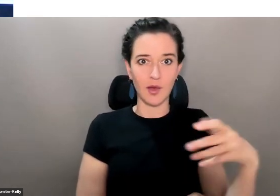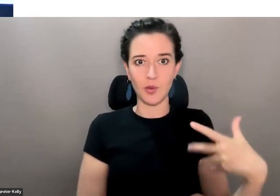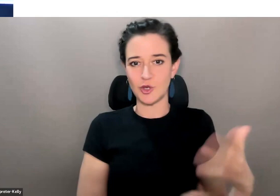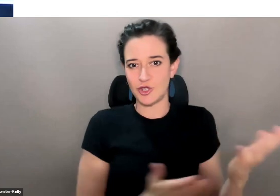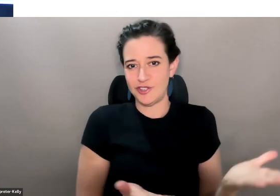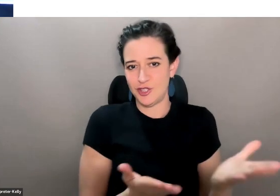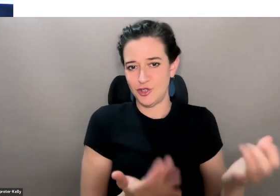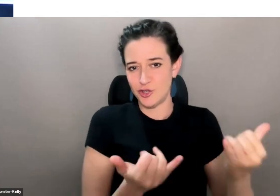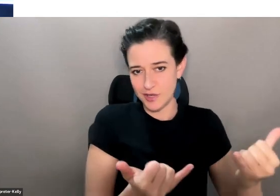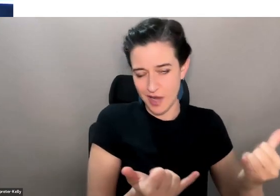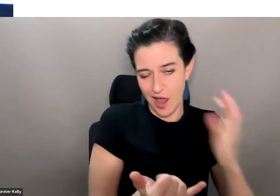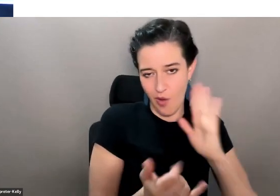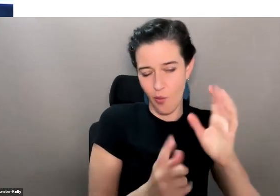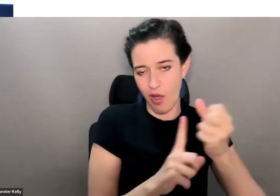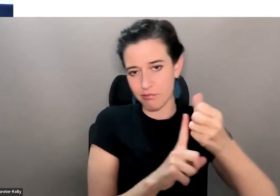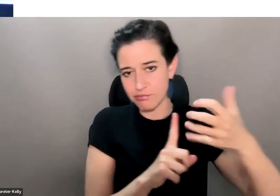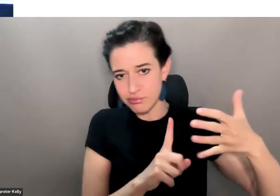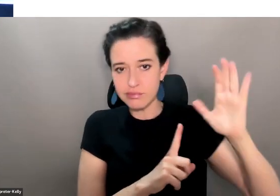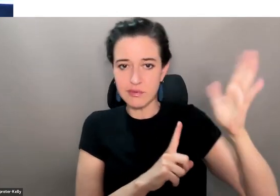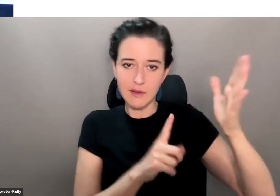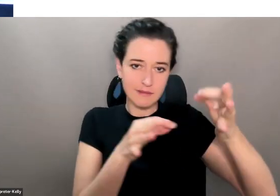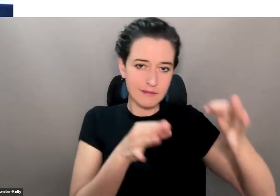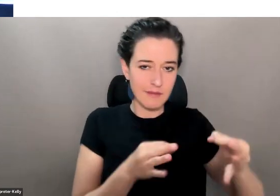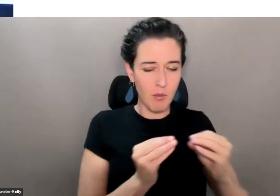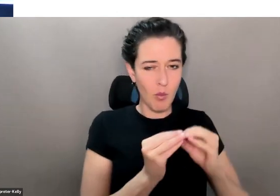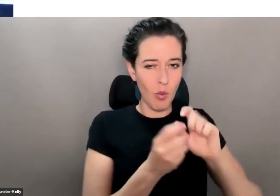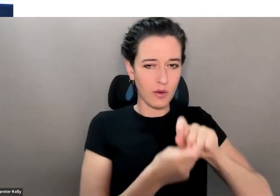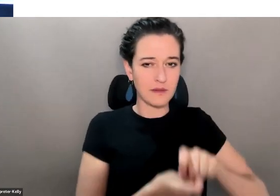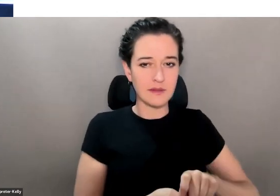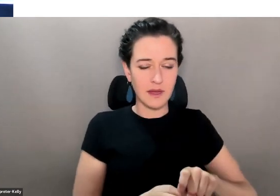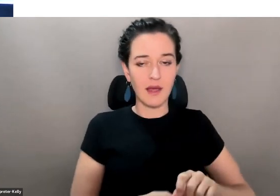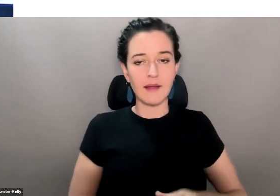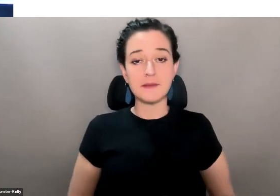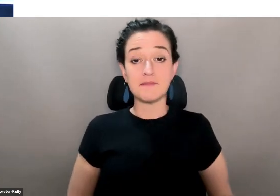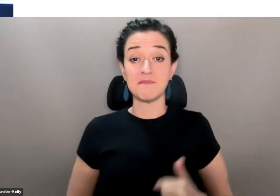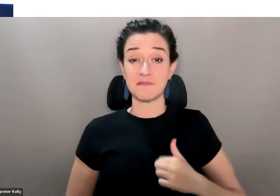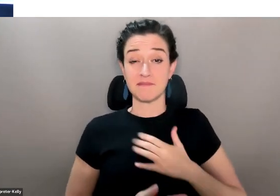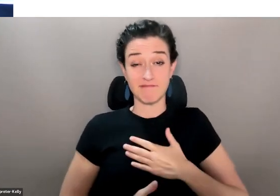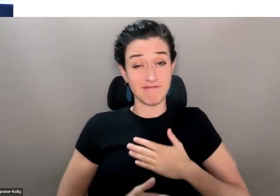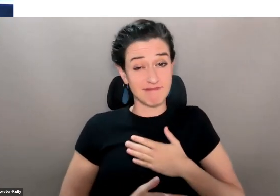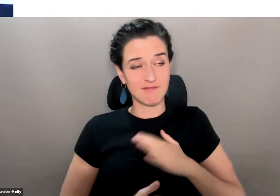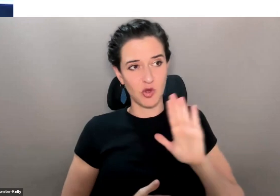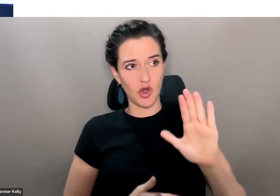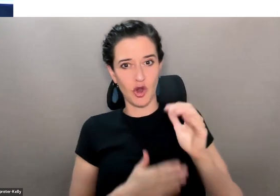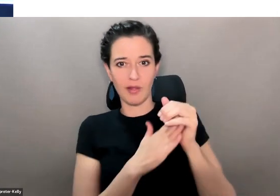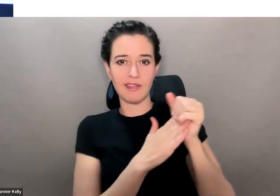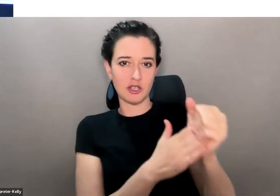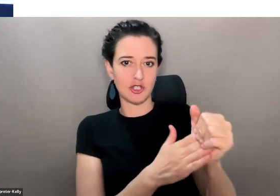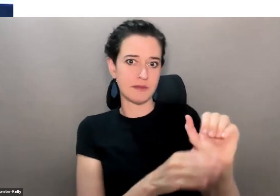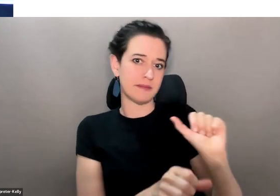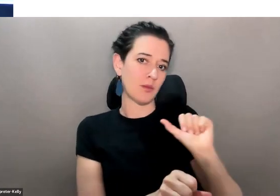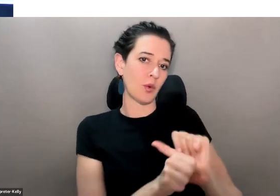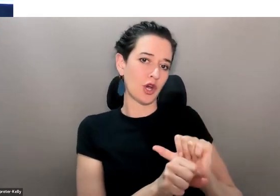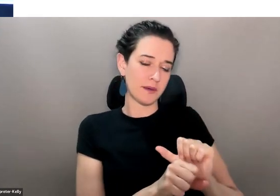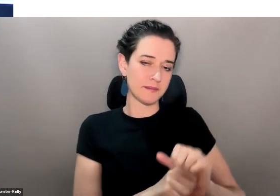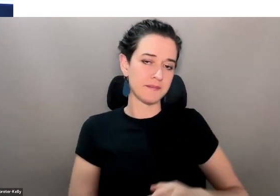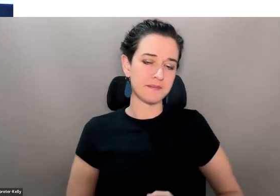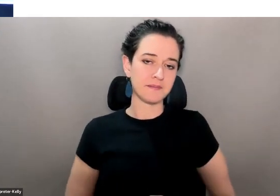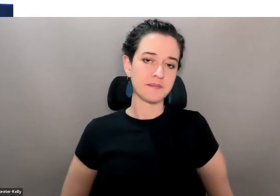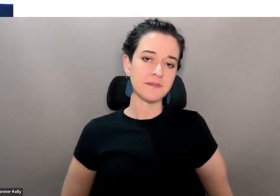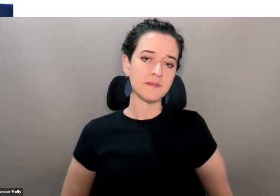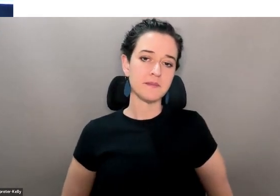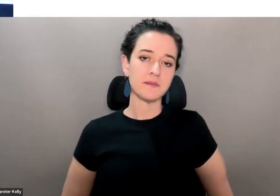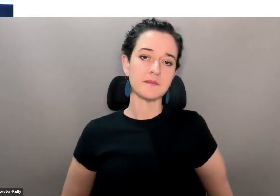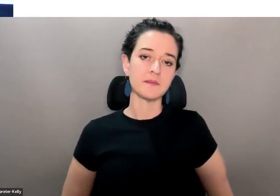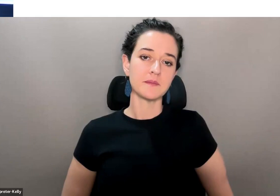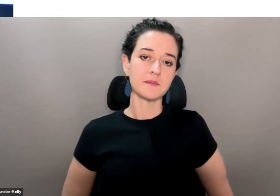talk to you about this and walk you through it in more detail. I'm so grateful for her leadership and work on this rule. But I want to end